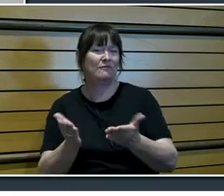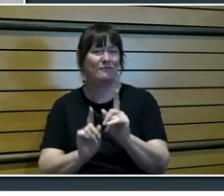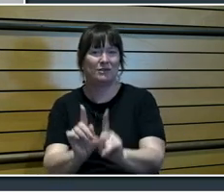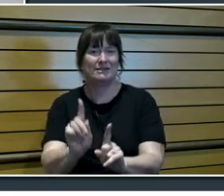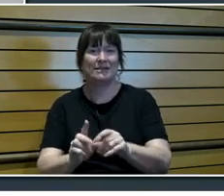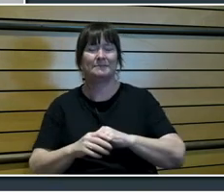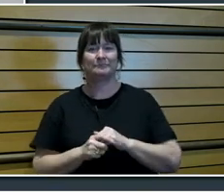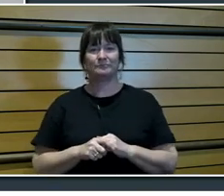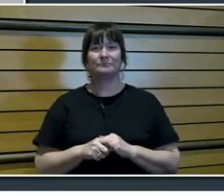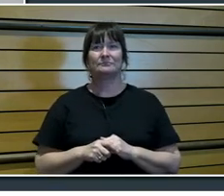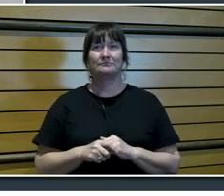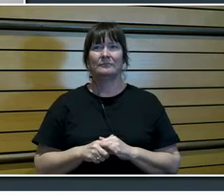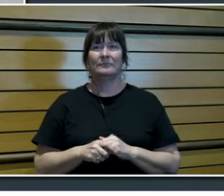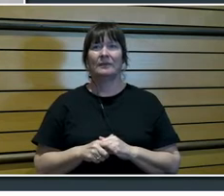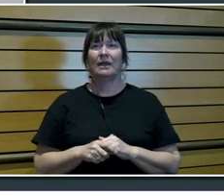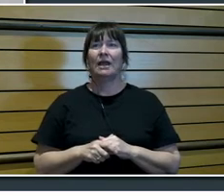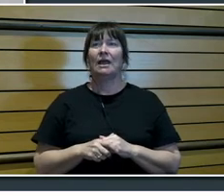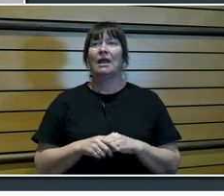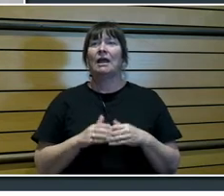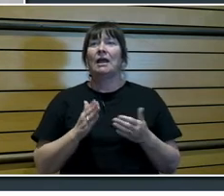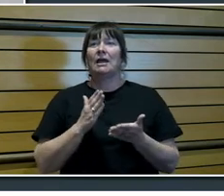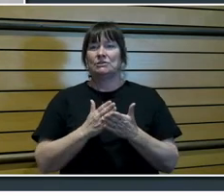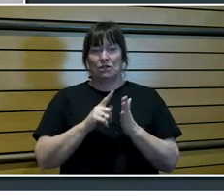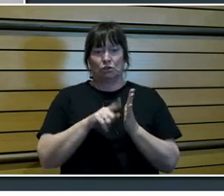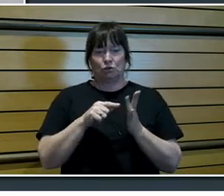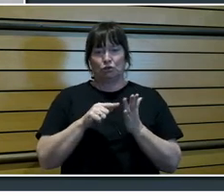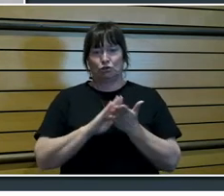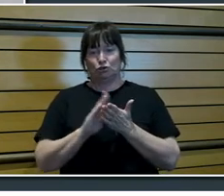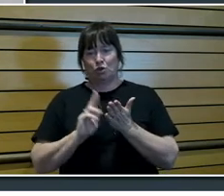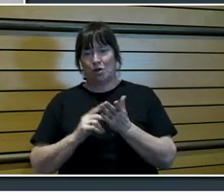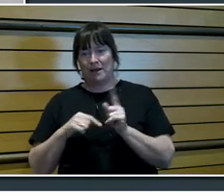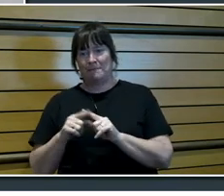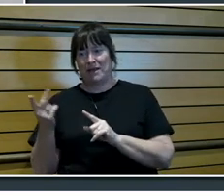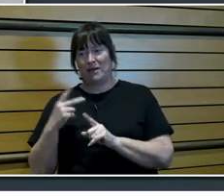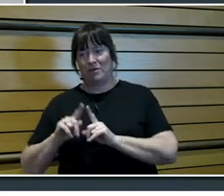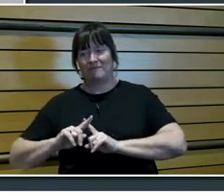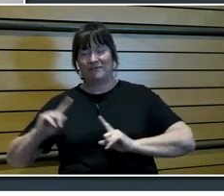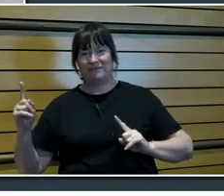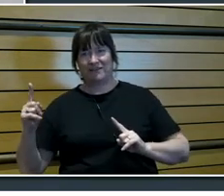Well, naturally, John and I, we always differ, but we